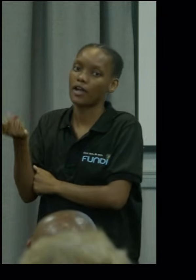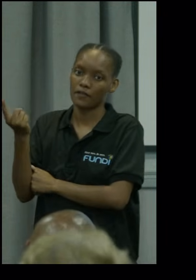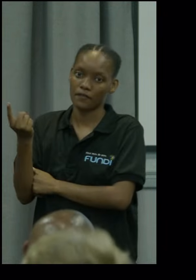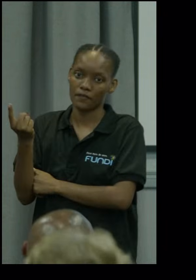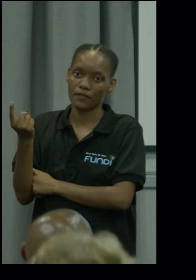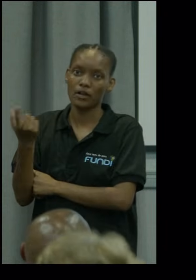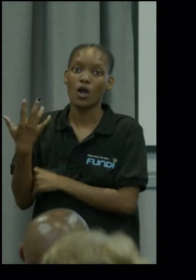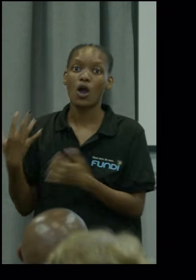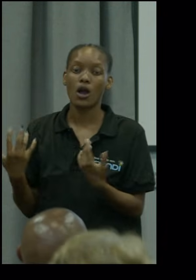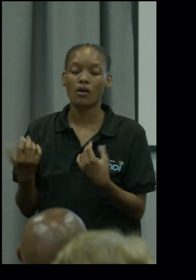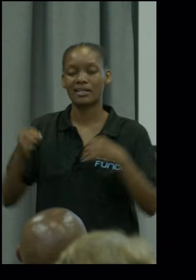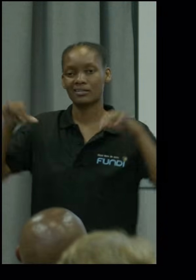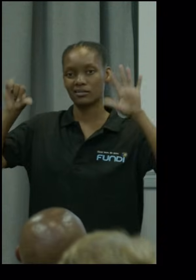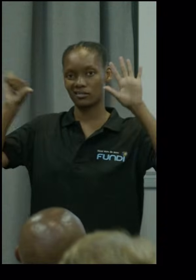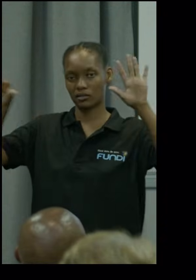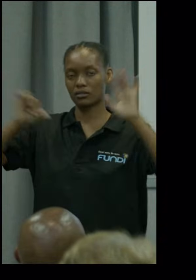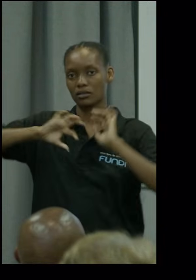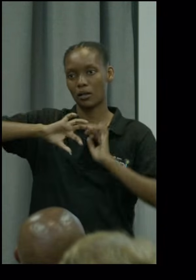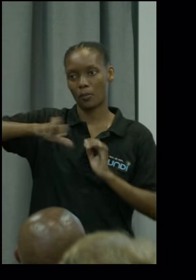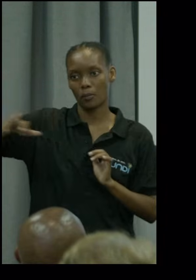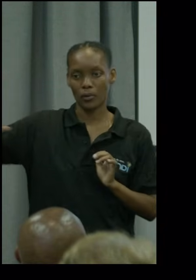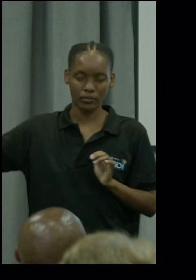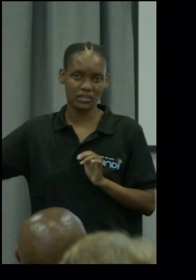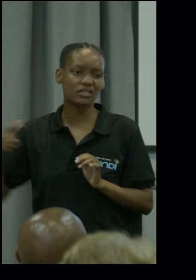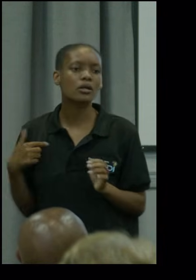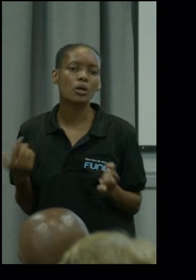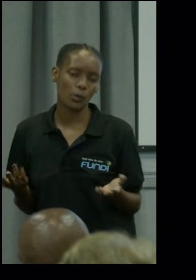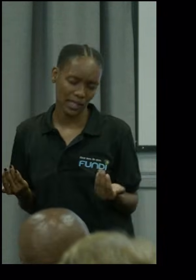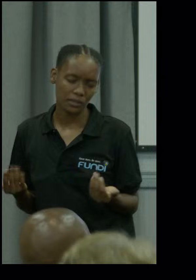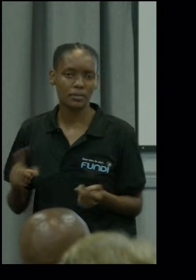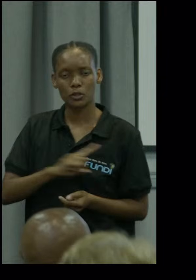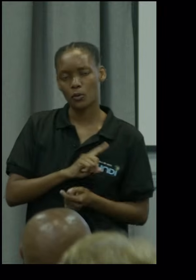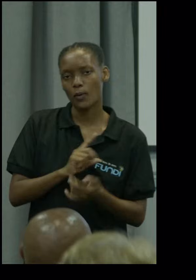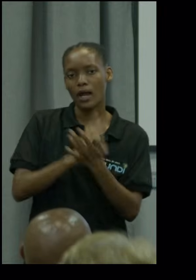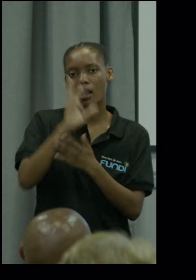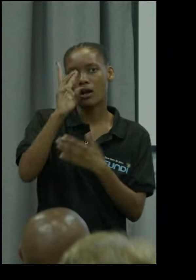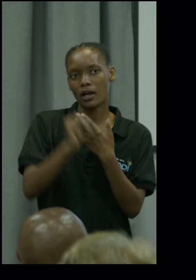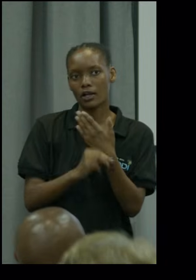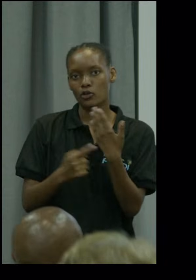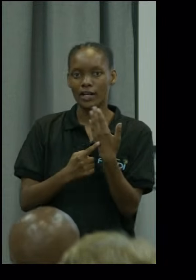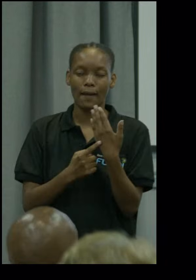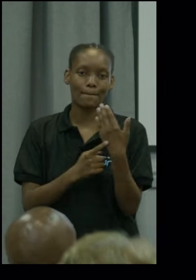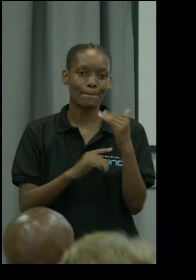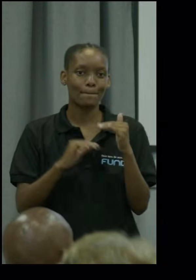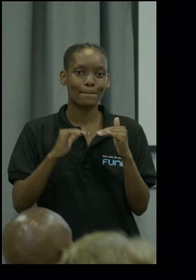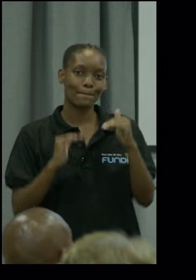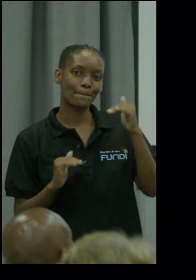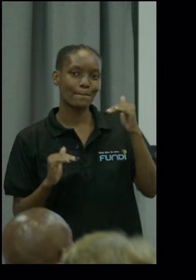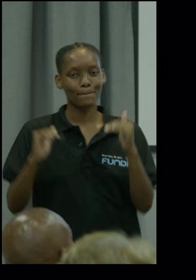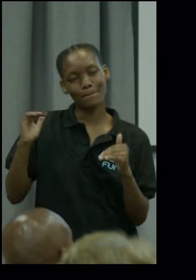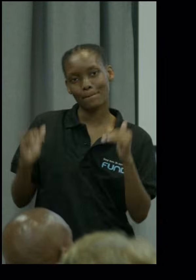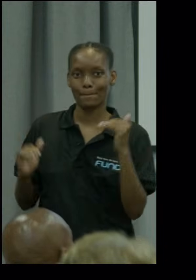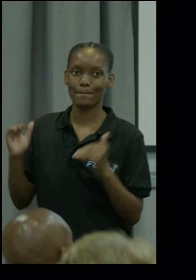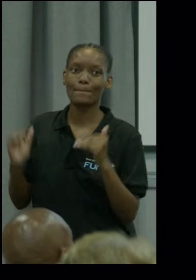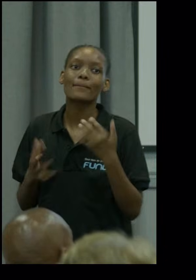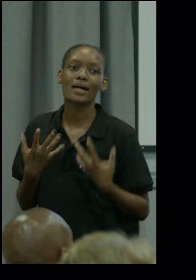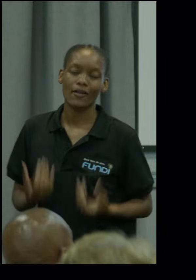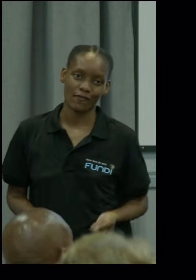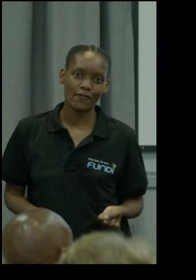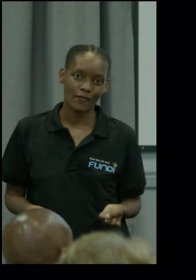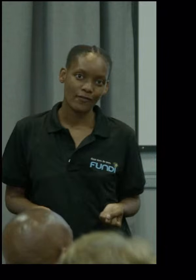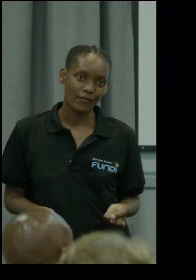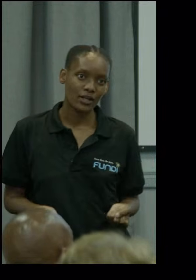6 provinces, which is expected given curriculum inequalities. All right, the curriculum inequalities would